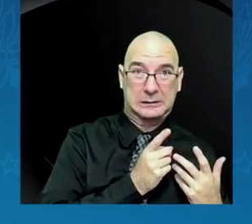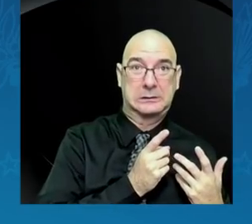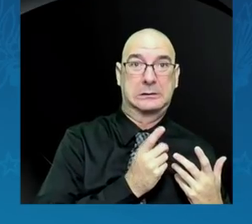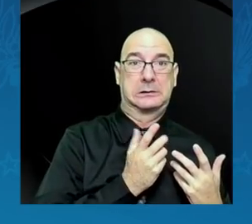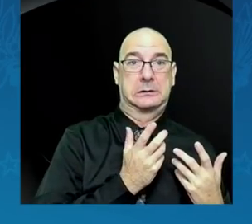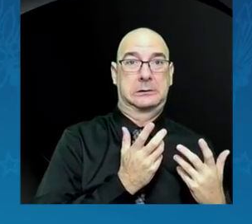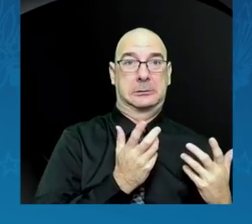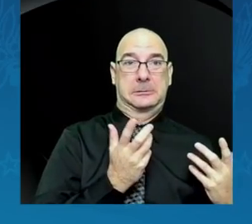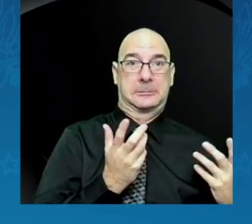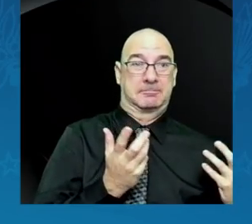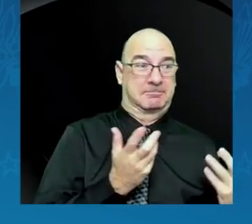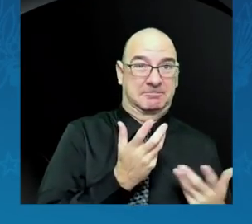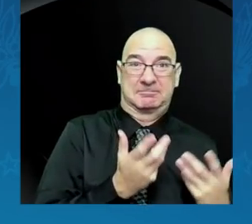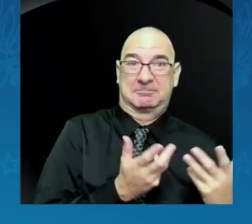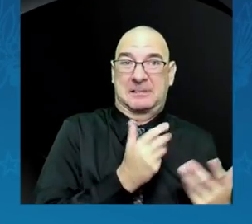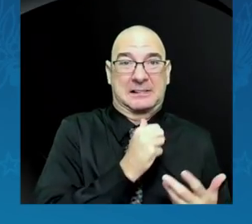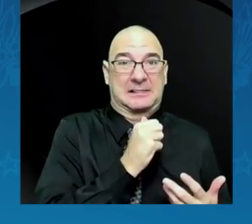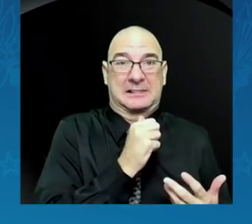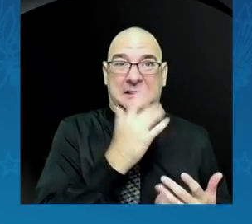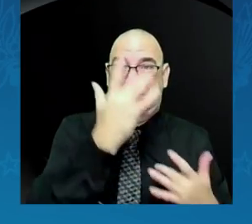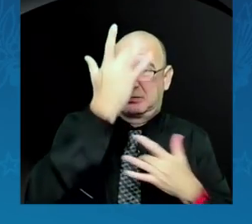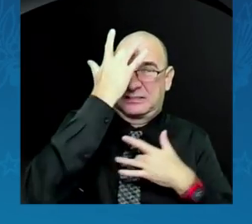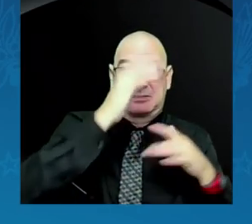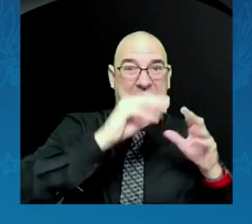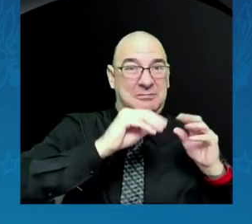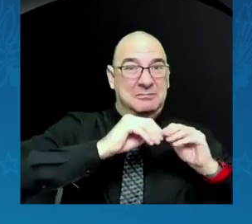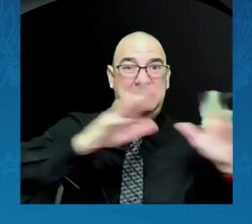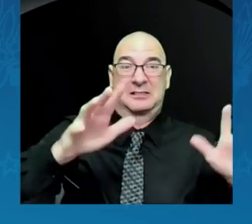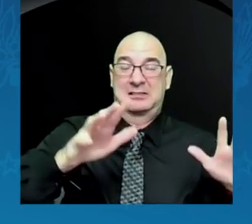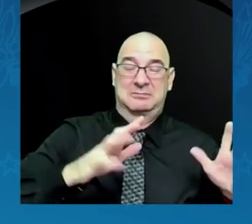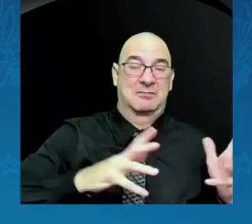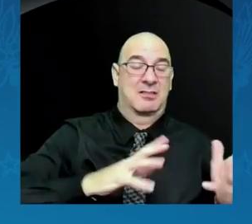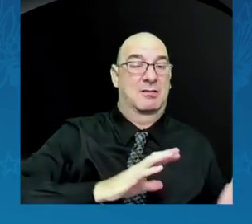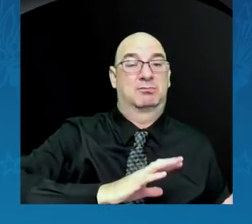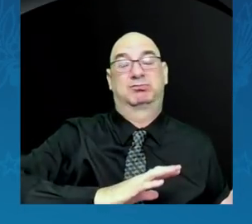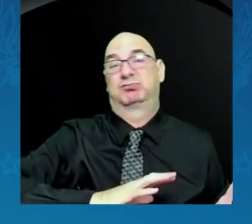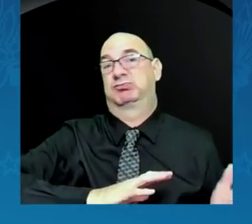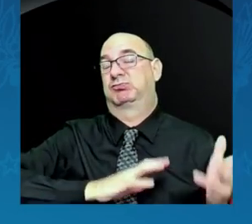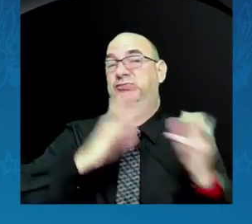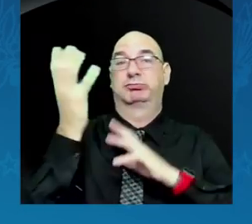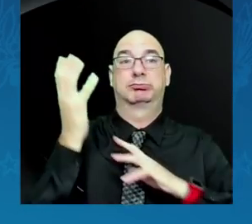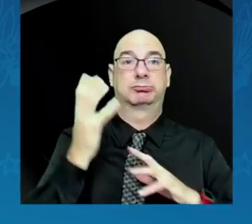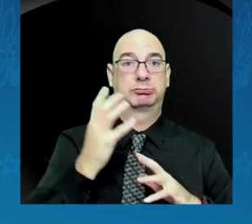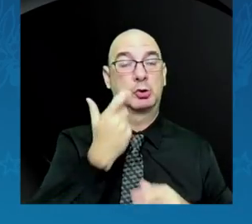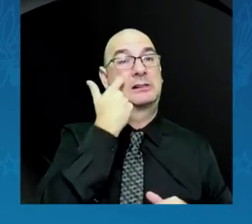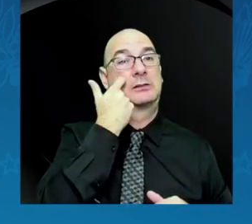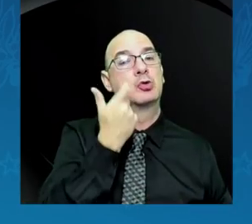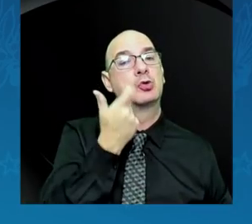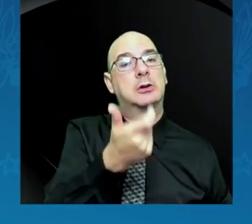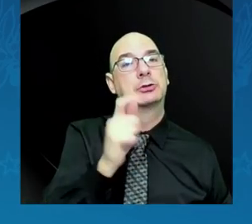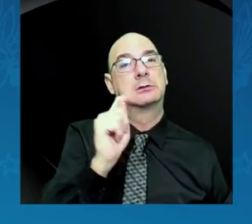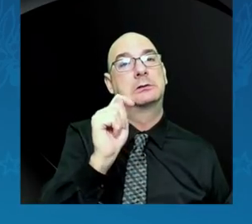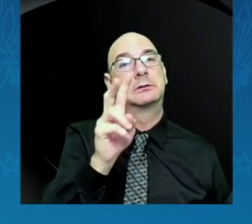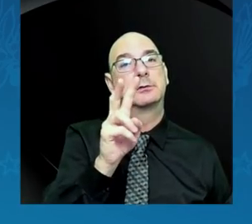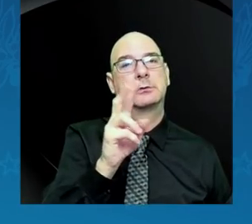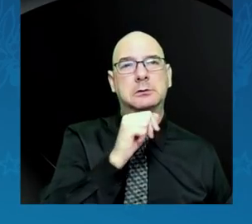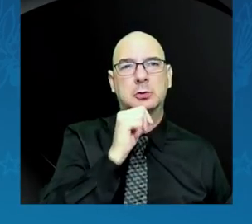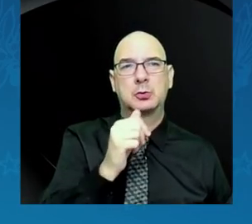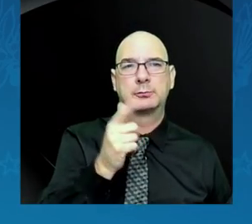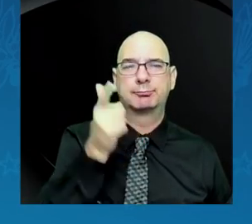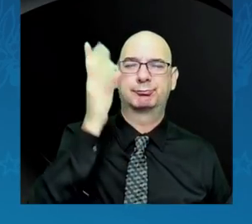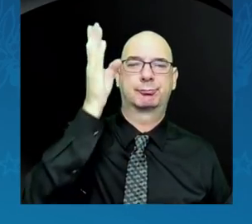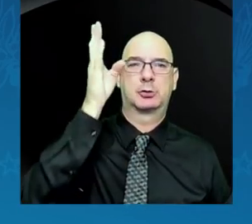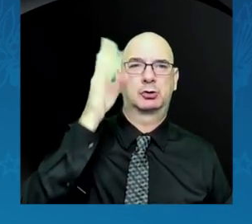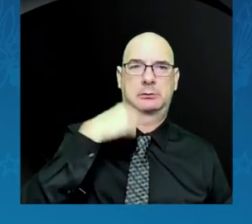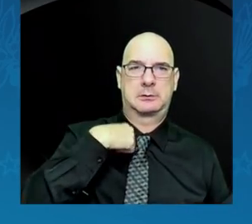recently, I had the TV on, but I was doing some, that was been a briefing, I think, so I was doing something else, I didn't hear, but it was an image